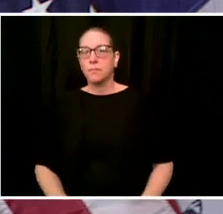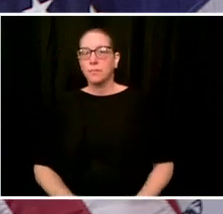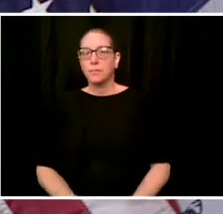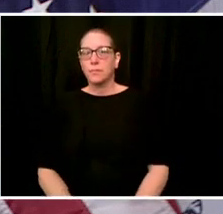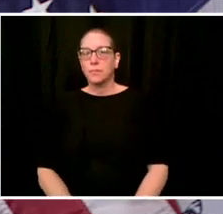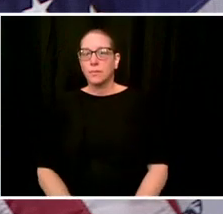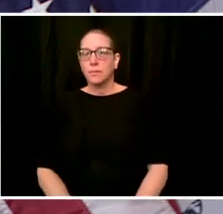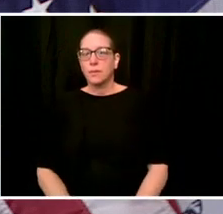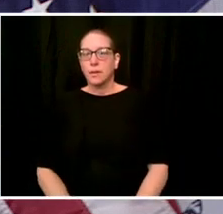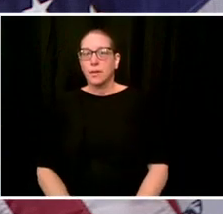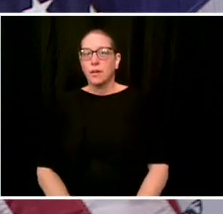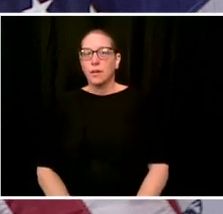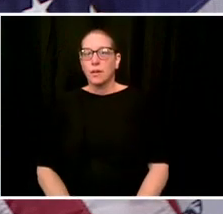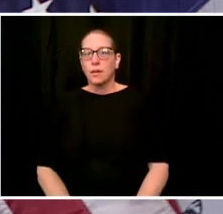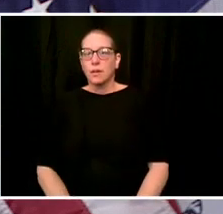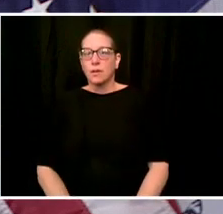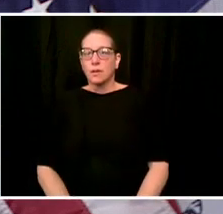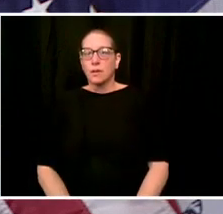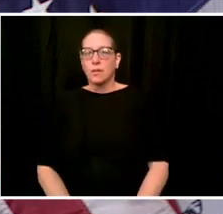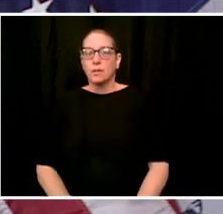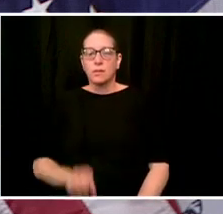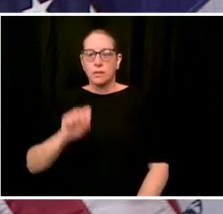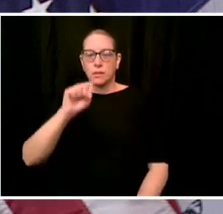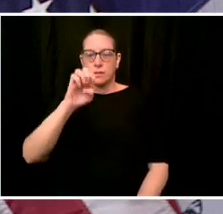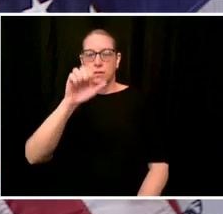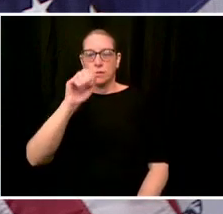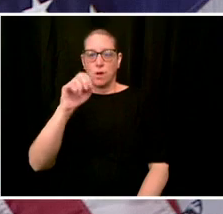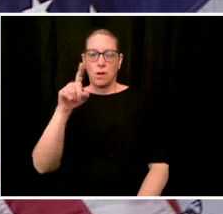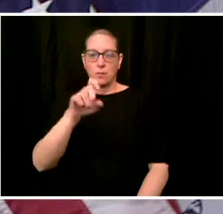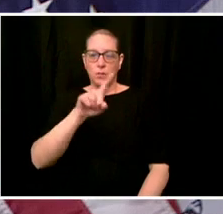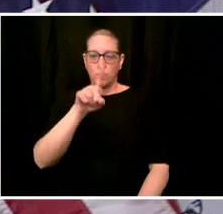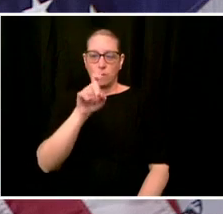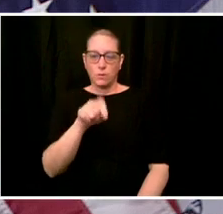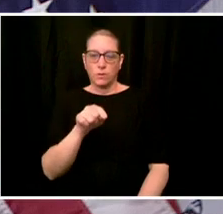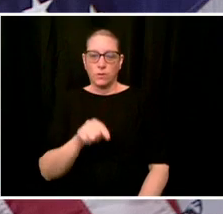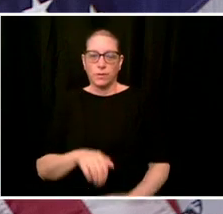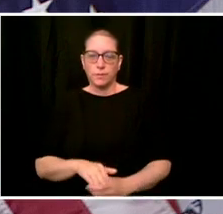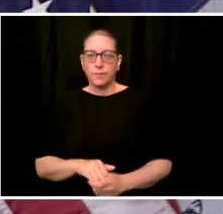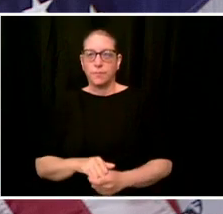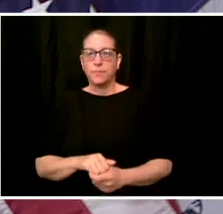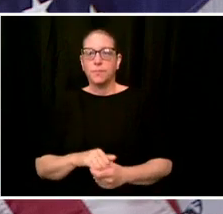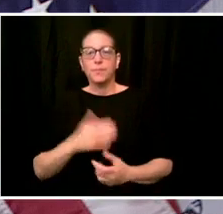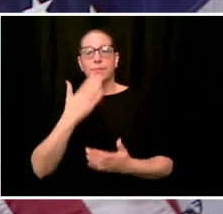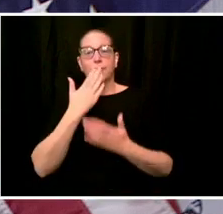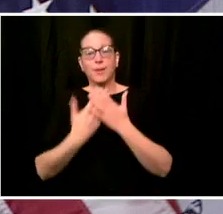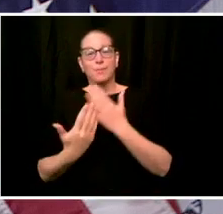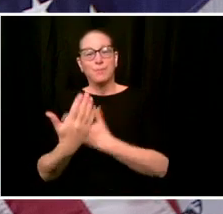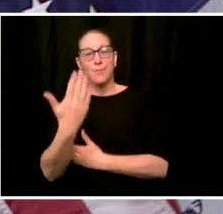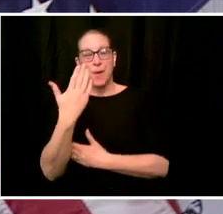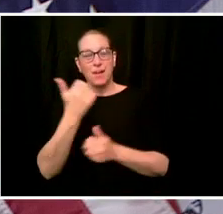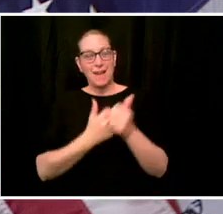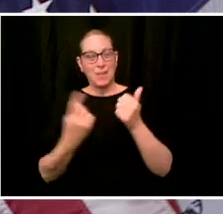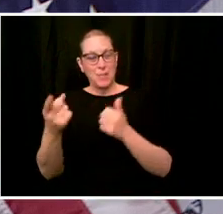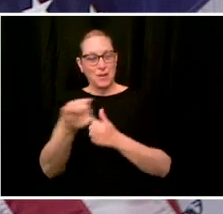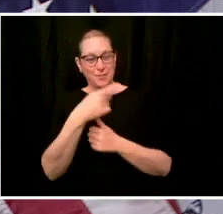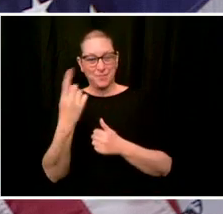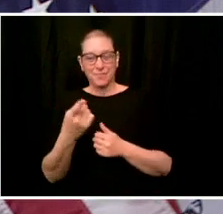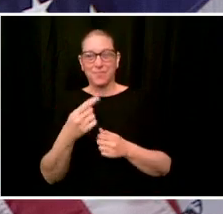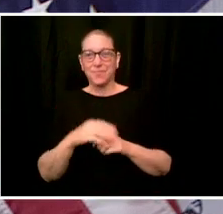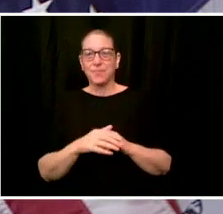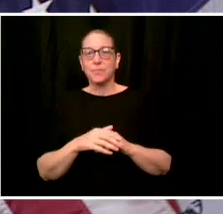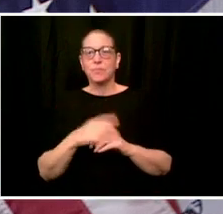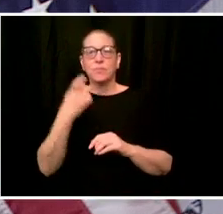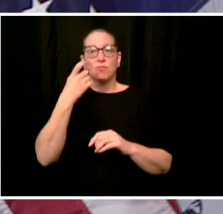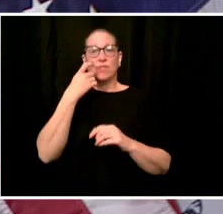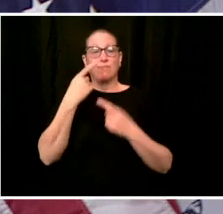Next is Shant from the Daily News. Good morning, everyone. On the test and trace core leadership, I believe consultant